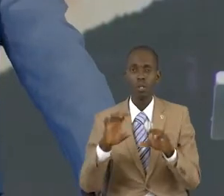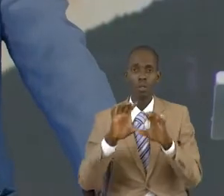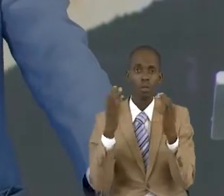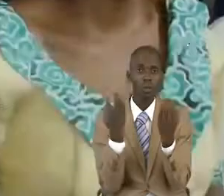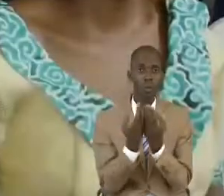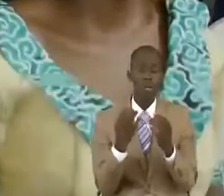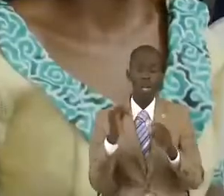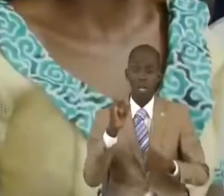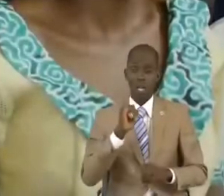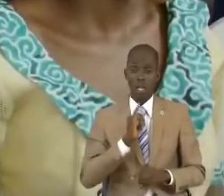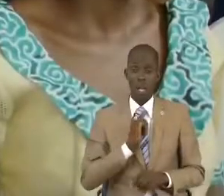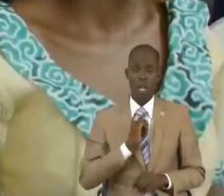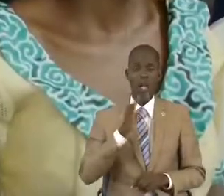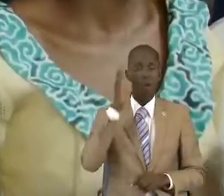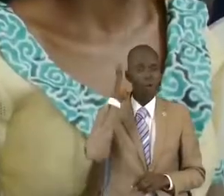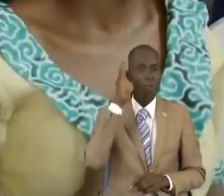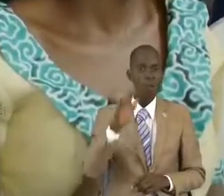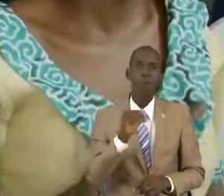serve sin.